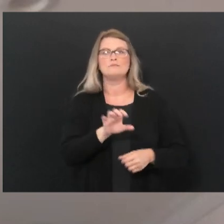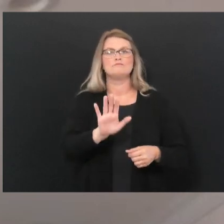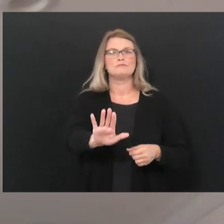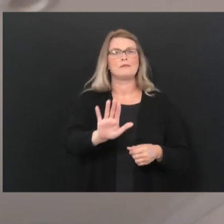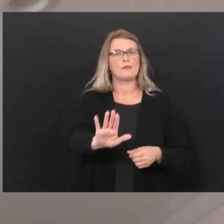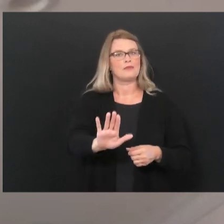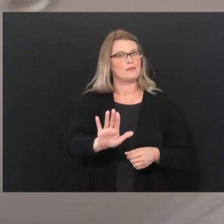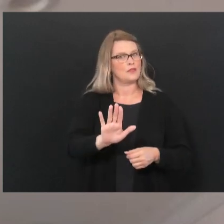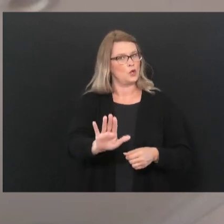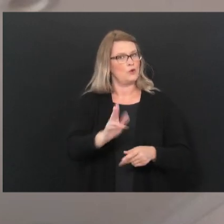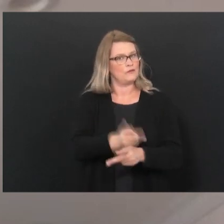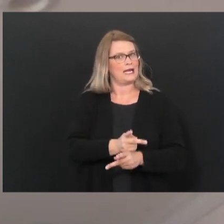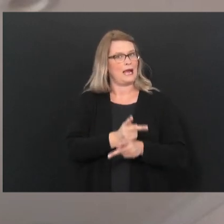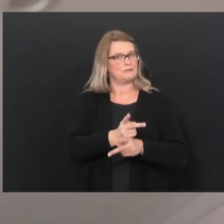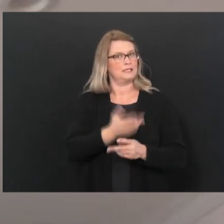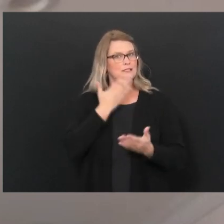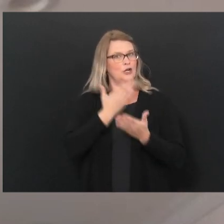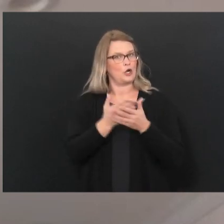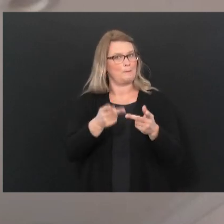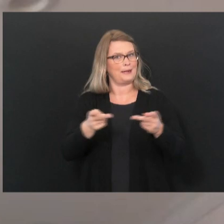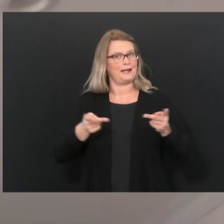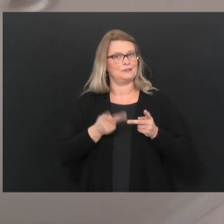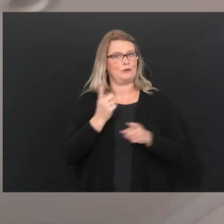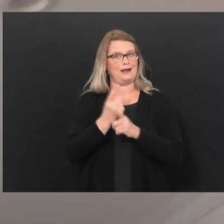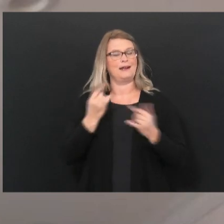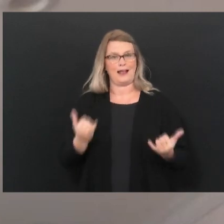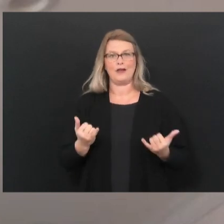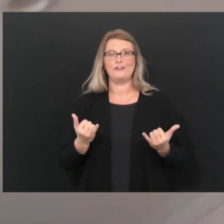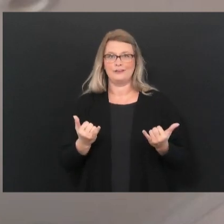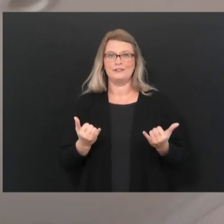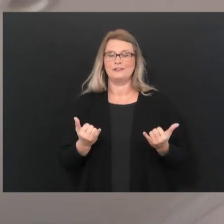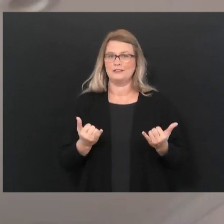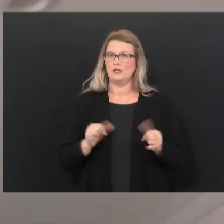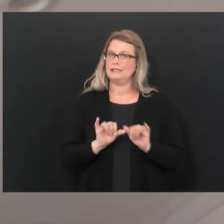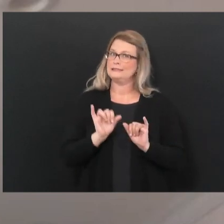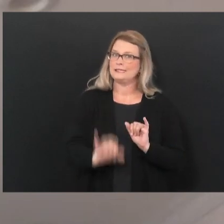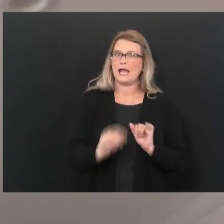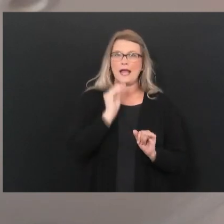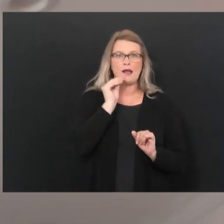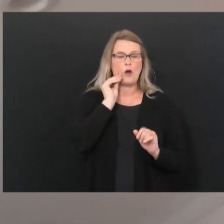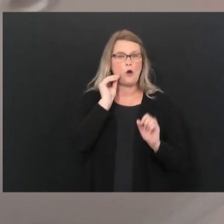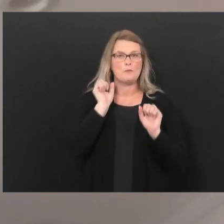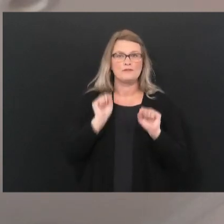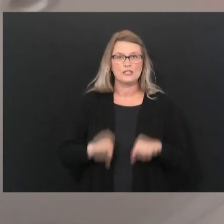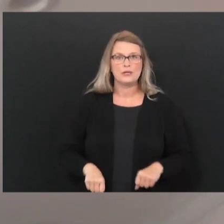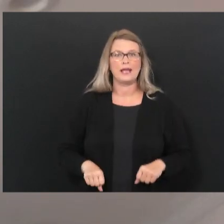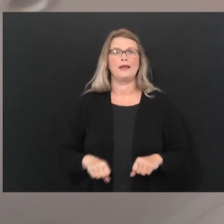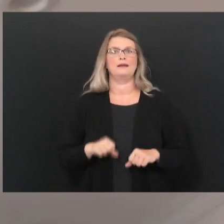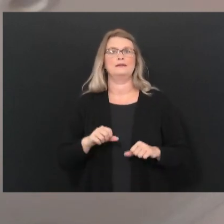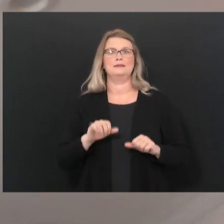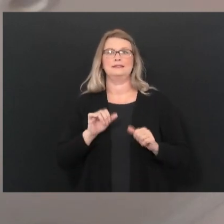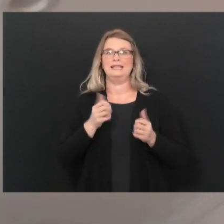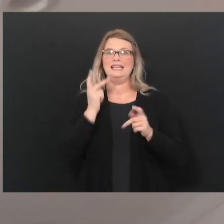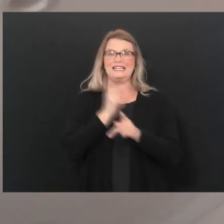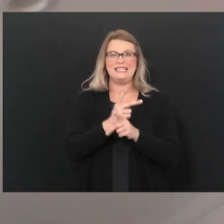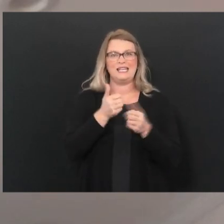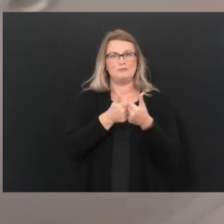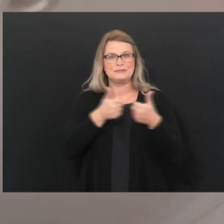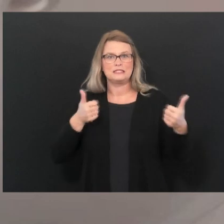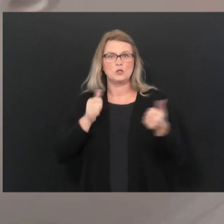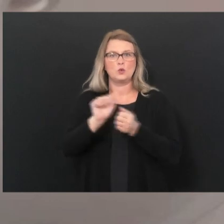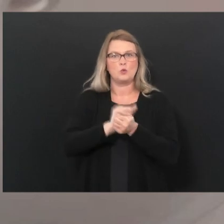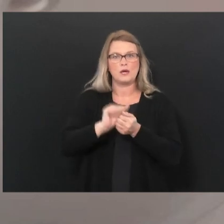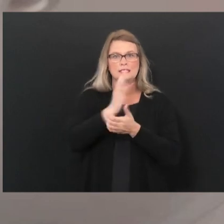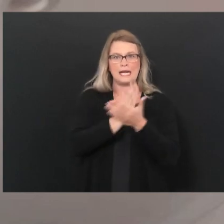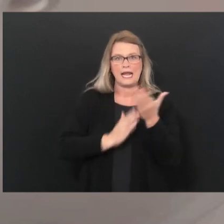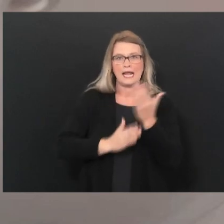incredibly good position right now. And we talked about staying at home if you can, staying physically distanced, washing your hands,